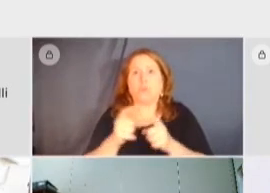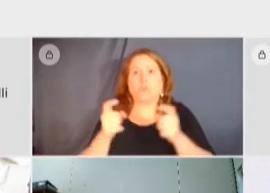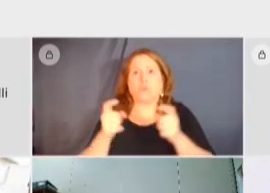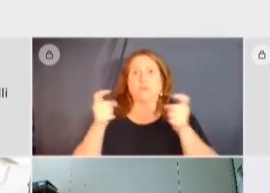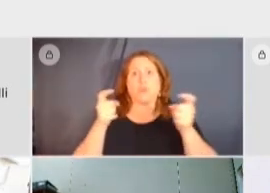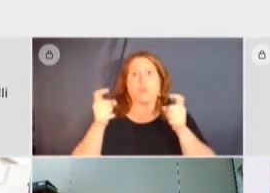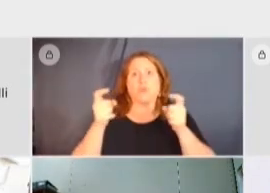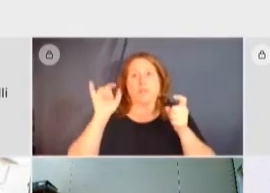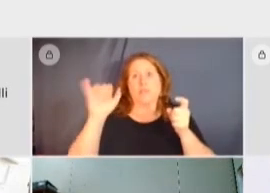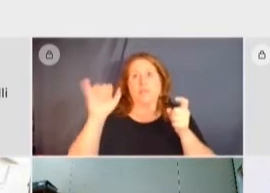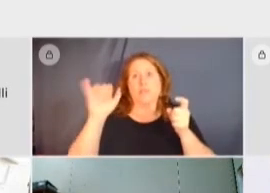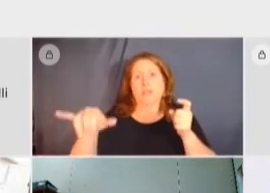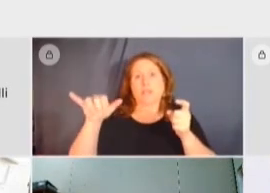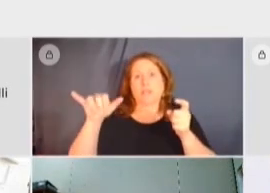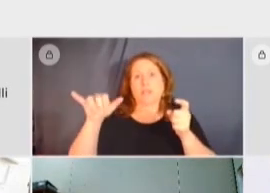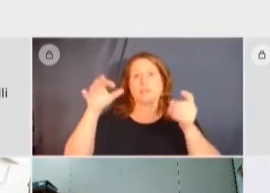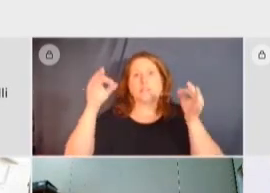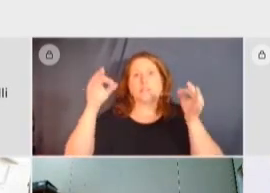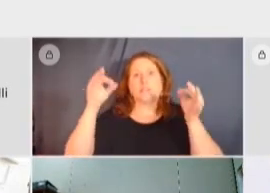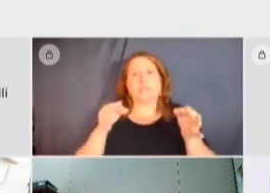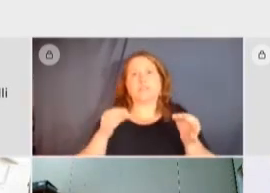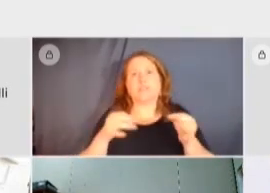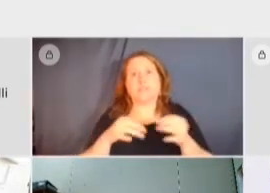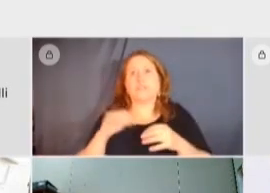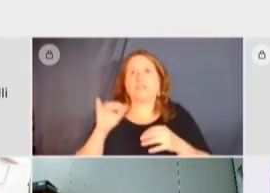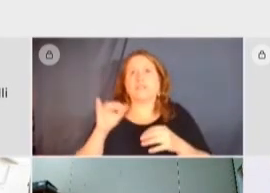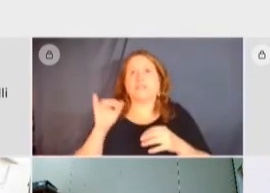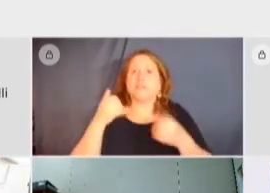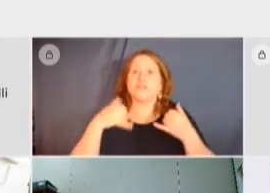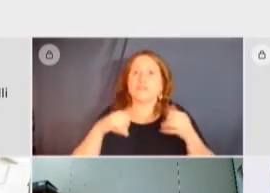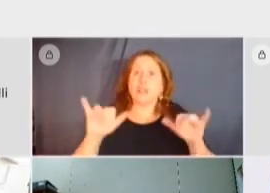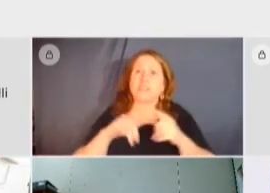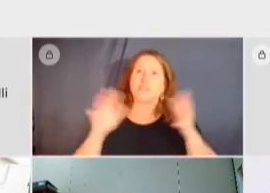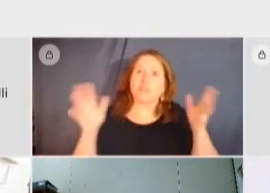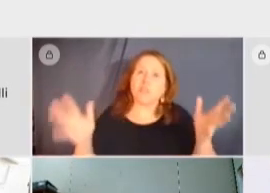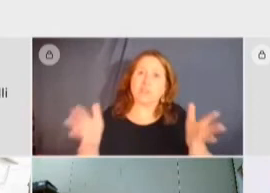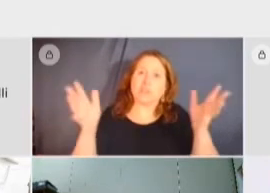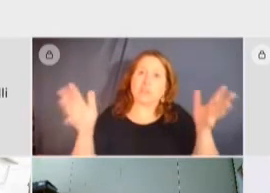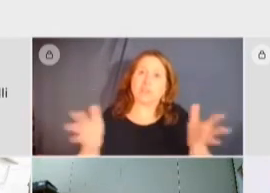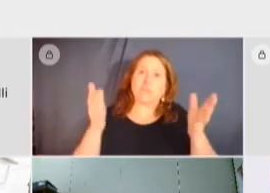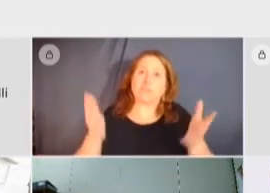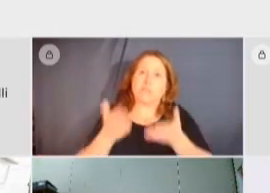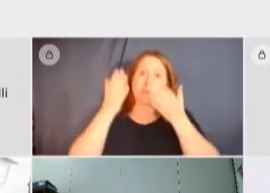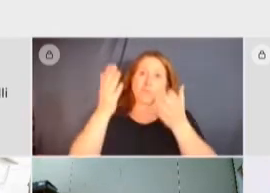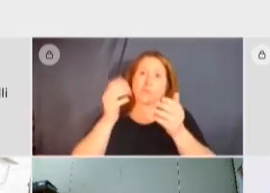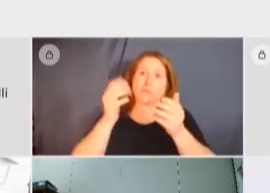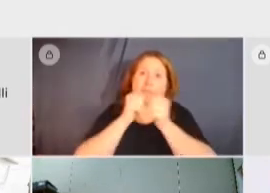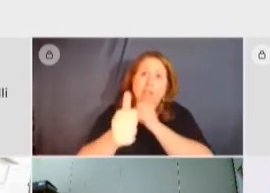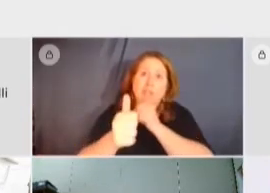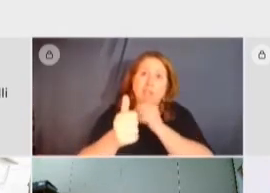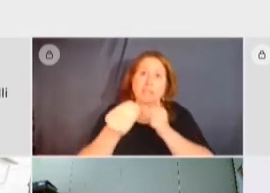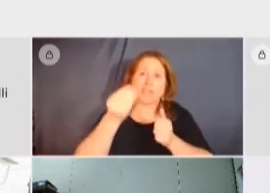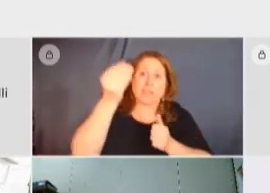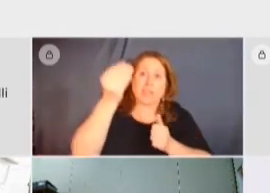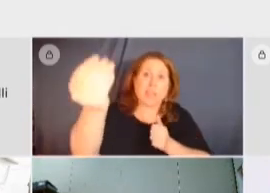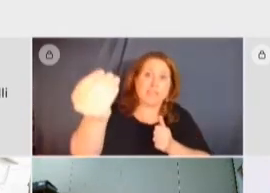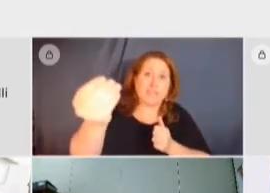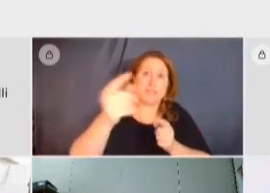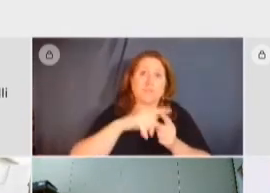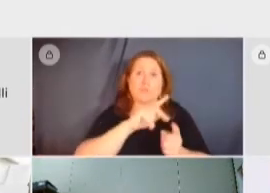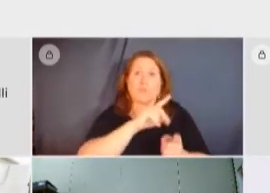I have still been advancing that proposal. I gave it to legislators earlier this